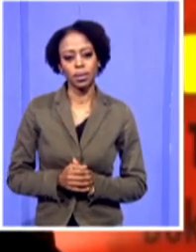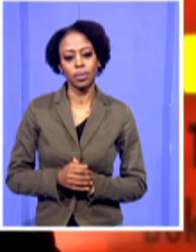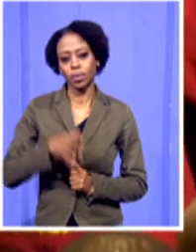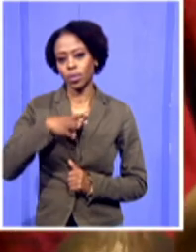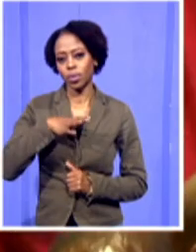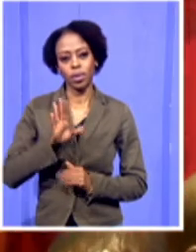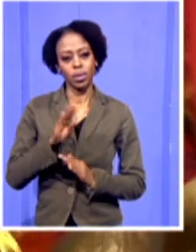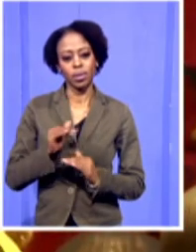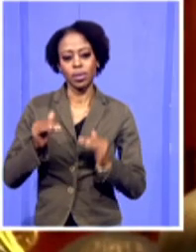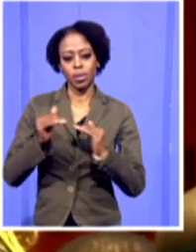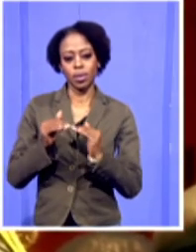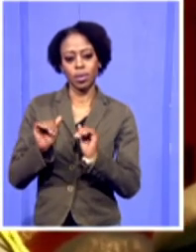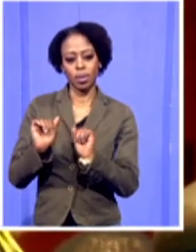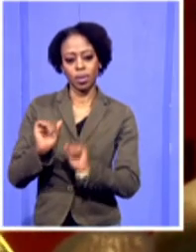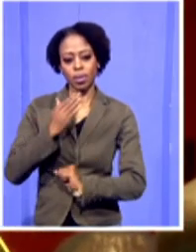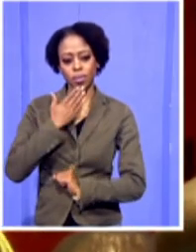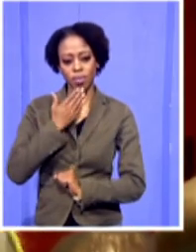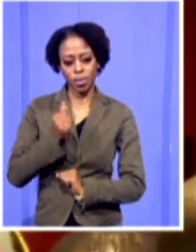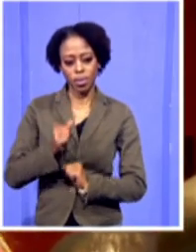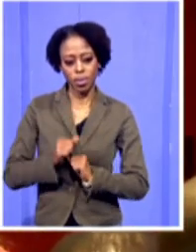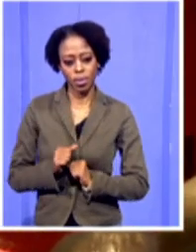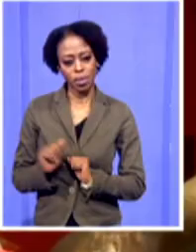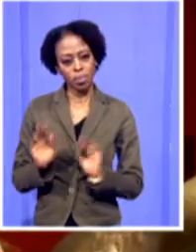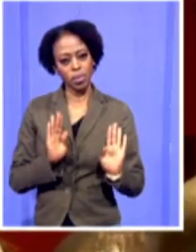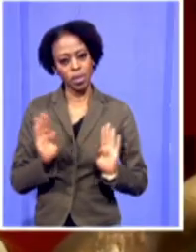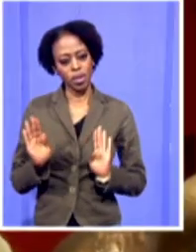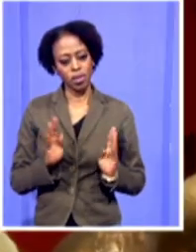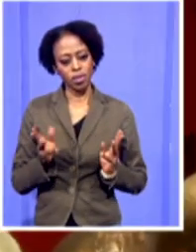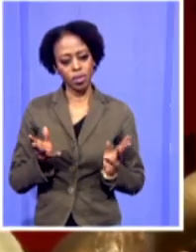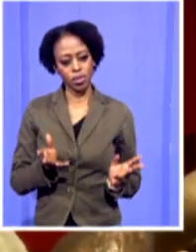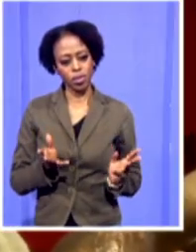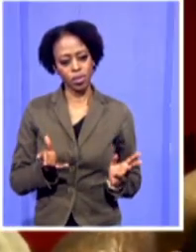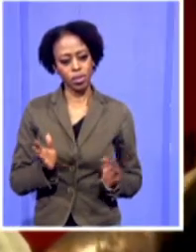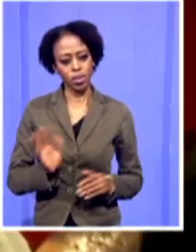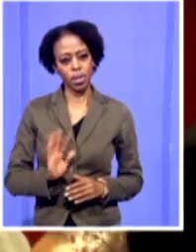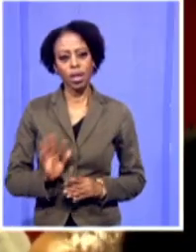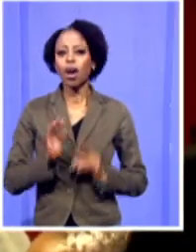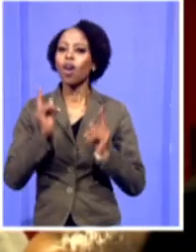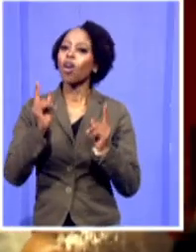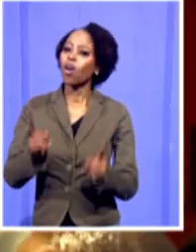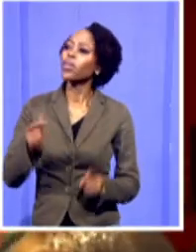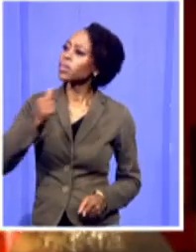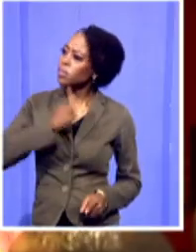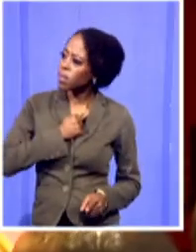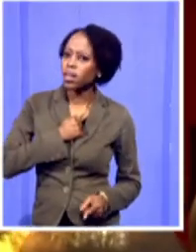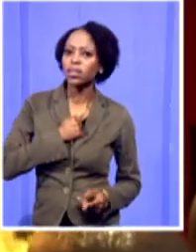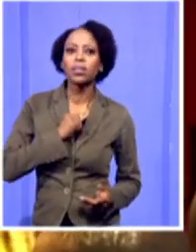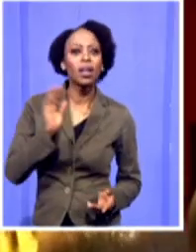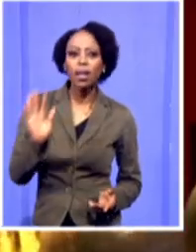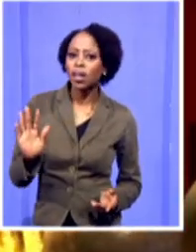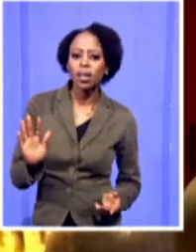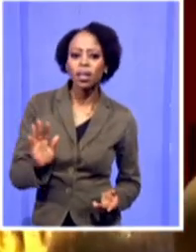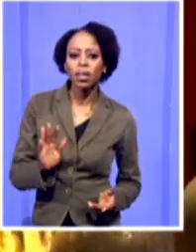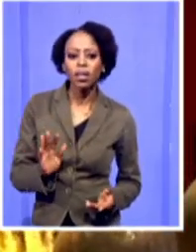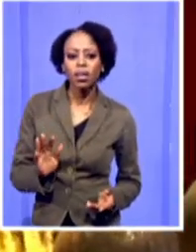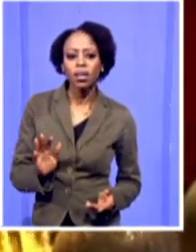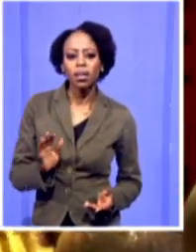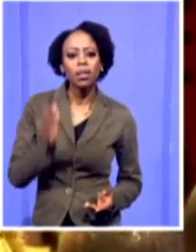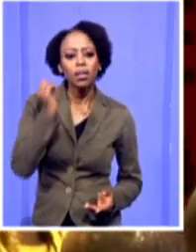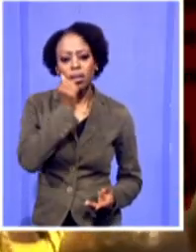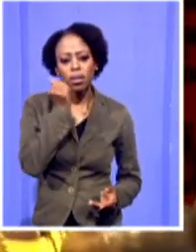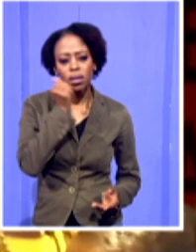please. Don't behave the way we were supposed to. The order is mine. Yeah, thanks, Chair. My